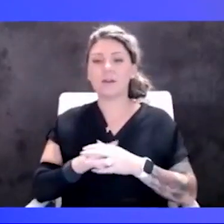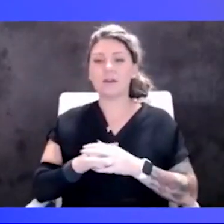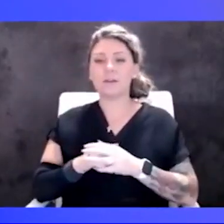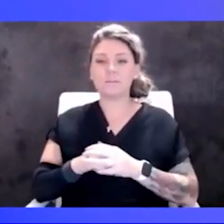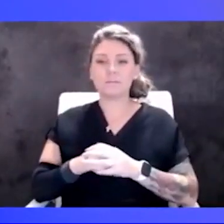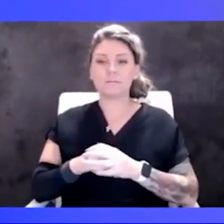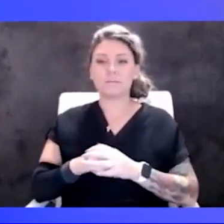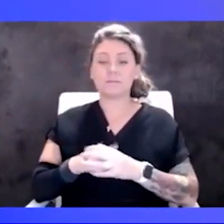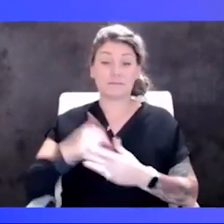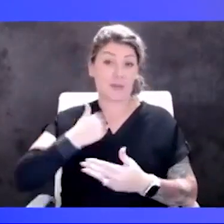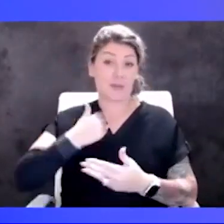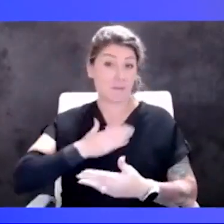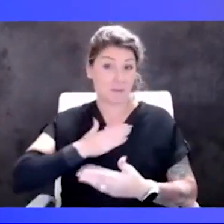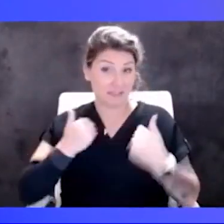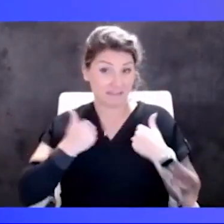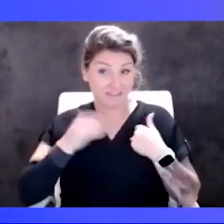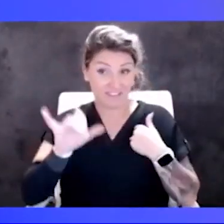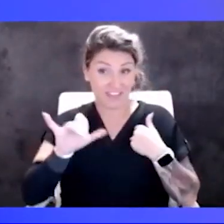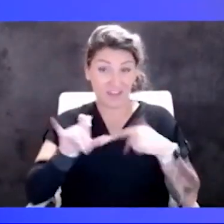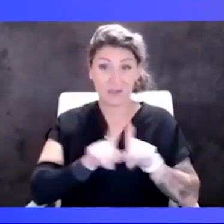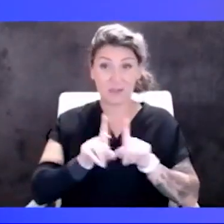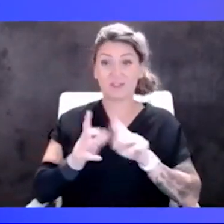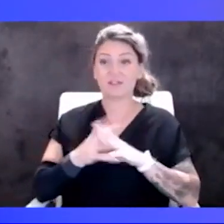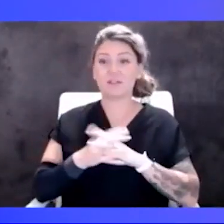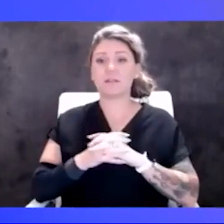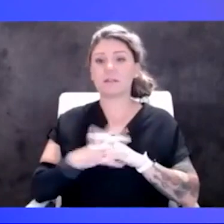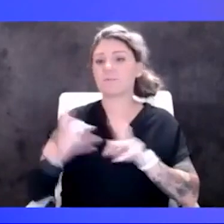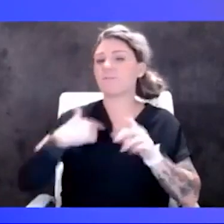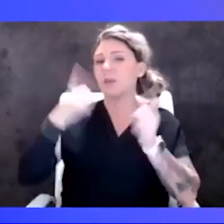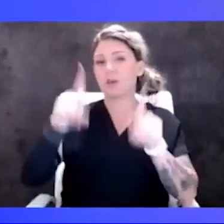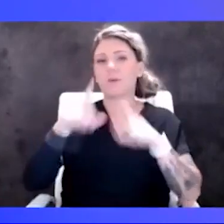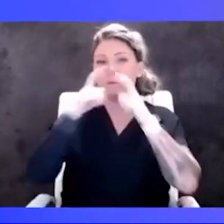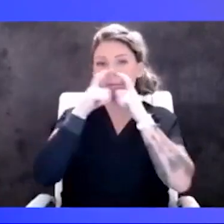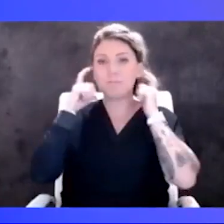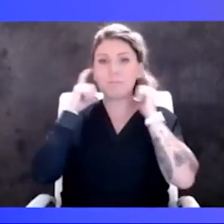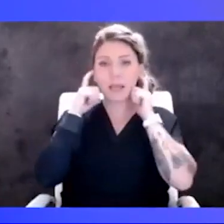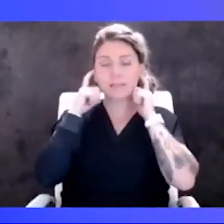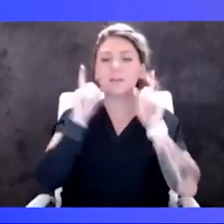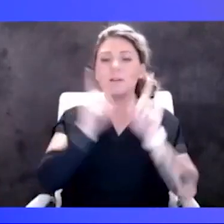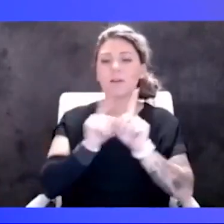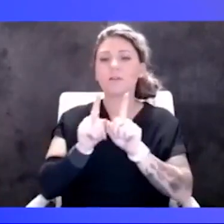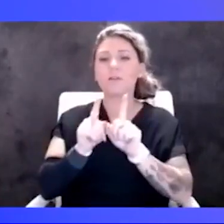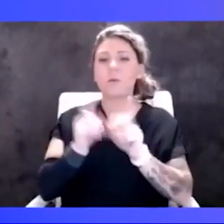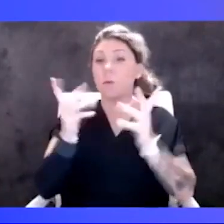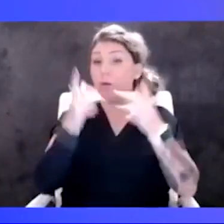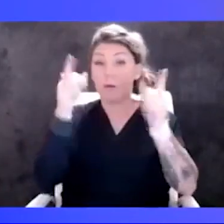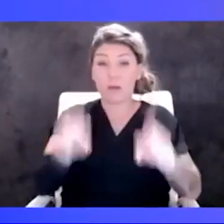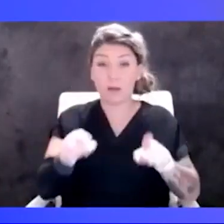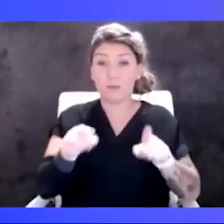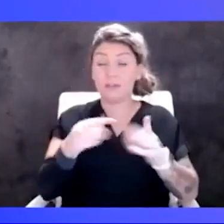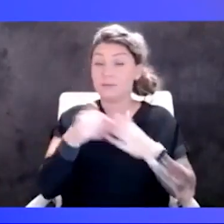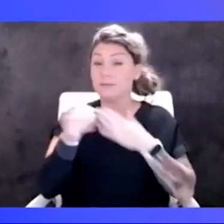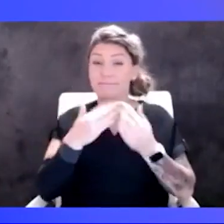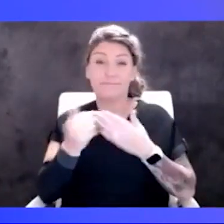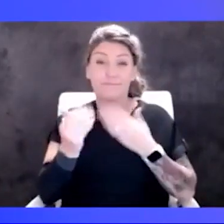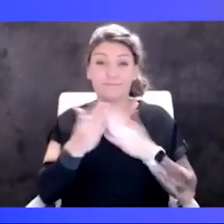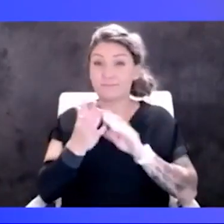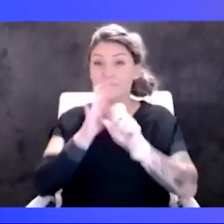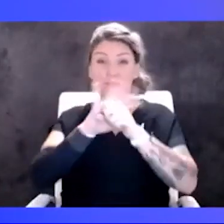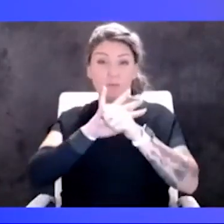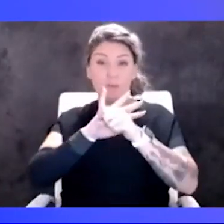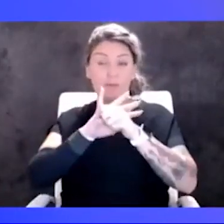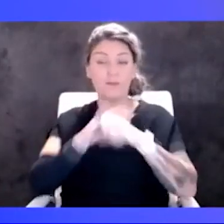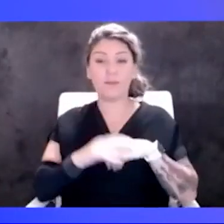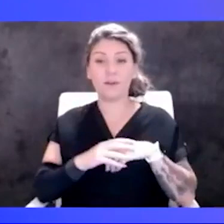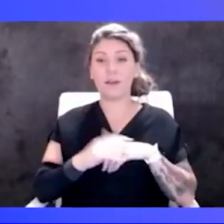that we have those as well. I agree on the masking side. I think what will come out of this, regardless of COVID, that I